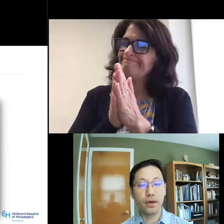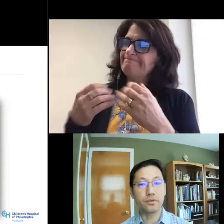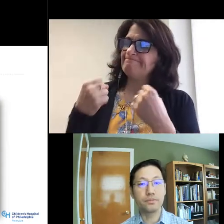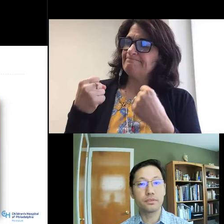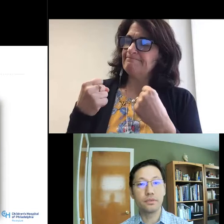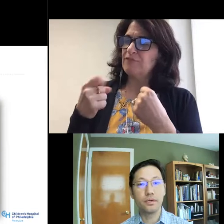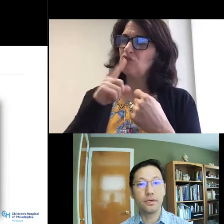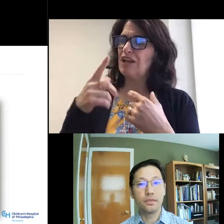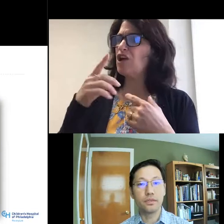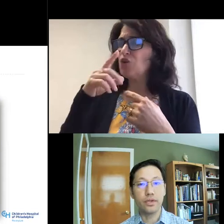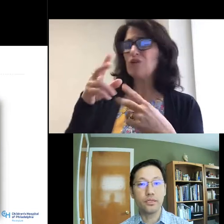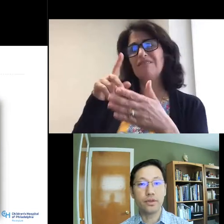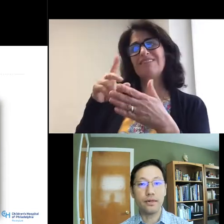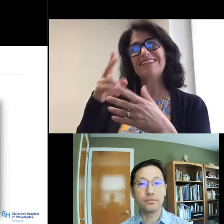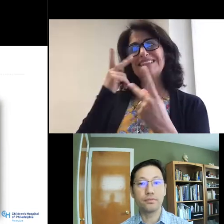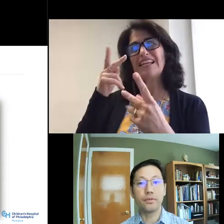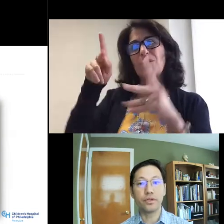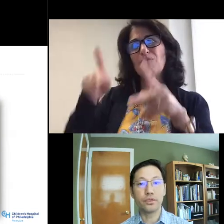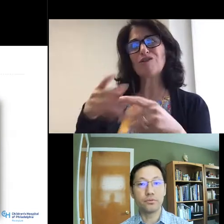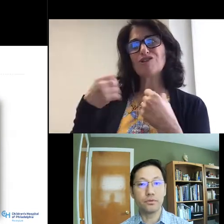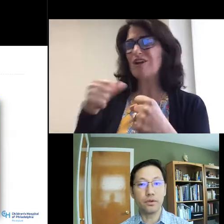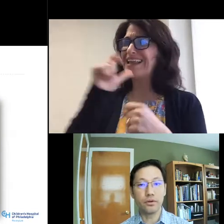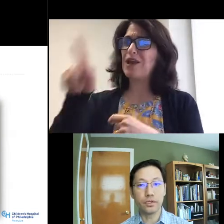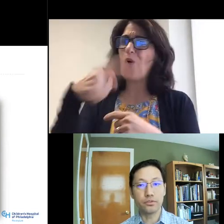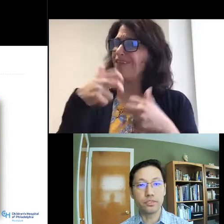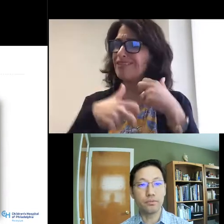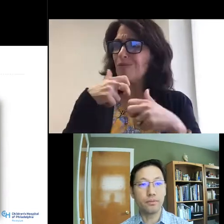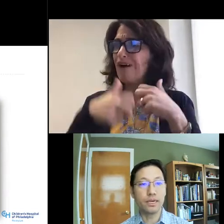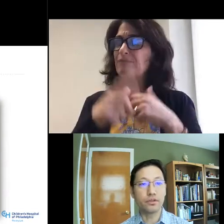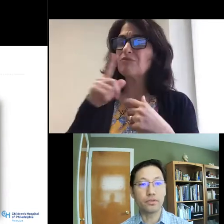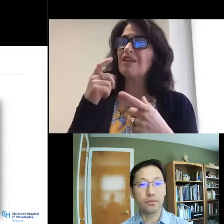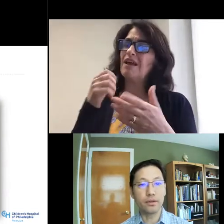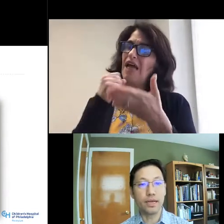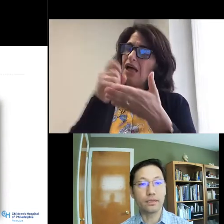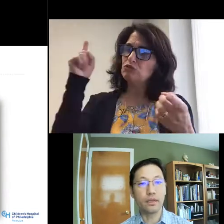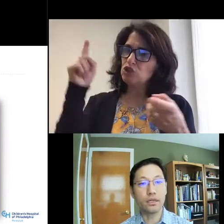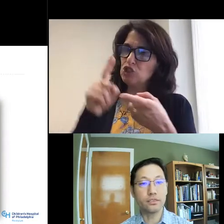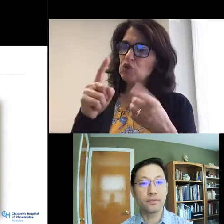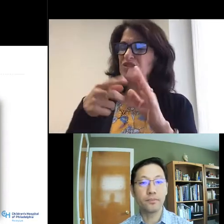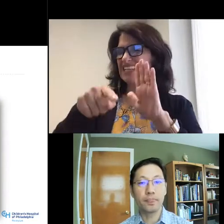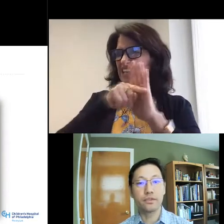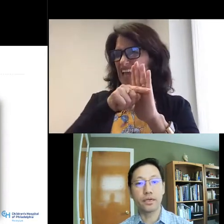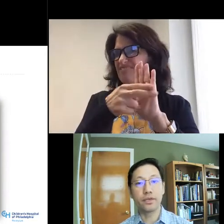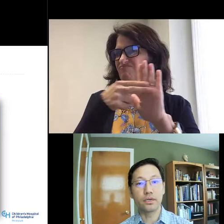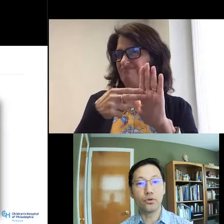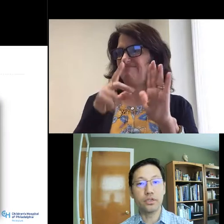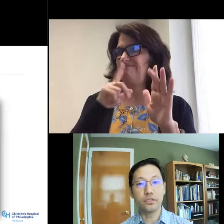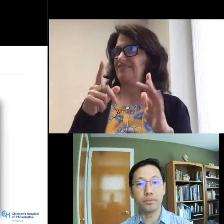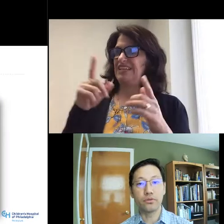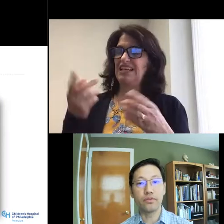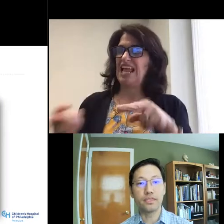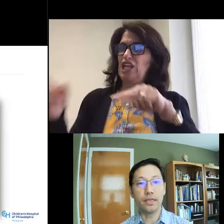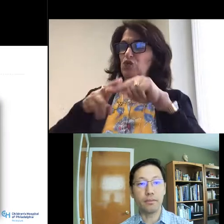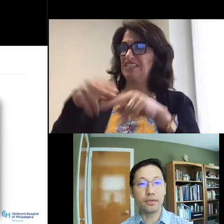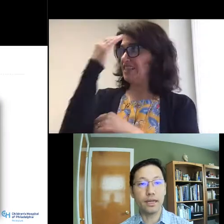their problems. The training also helps reduce stigma by increasing mental health knowledge, describing the correlation